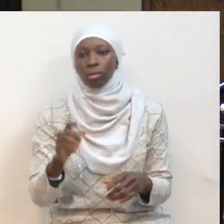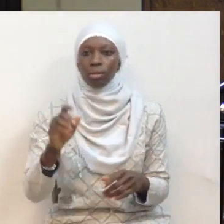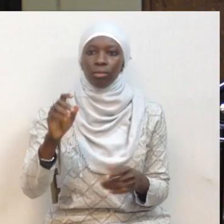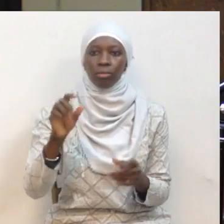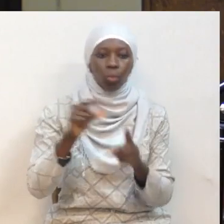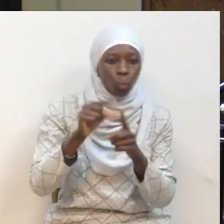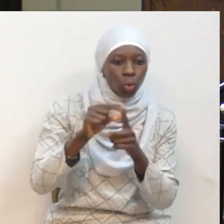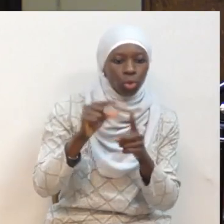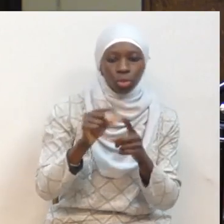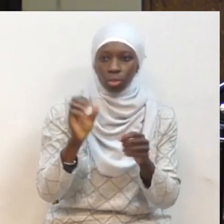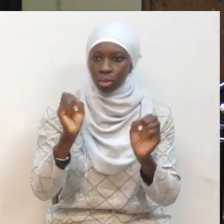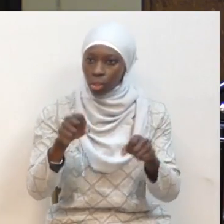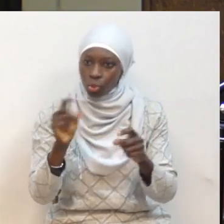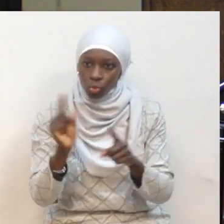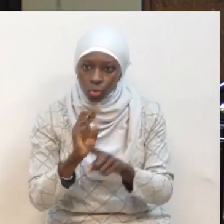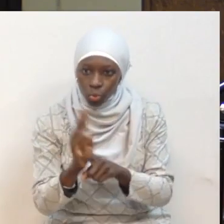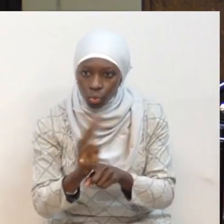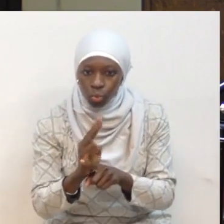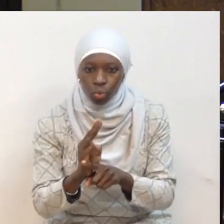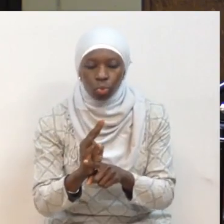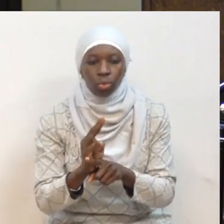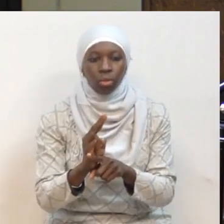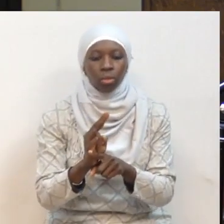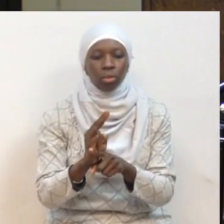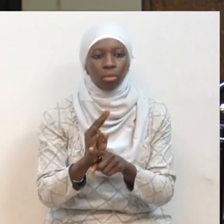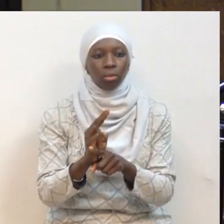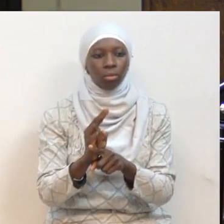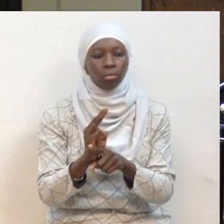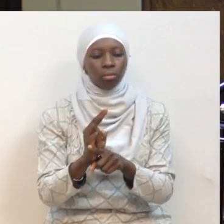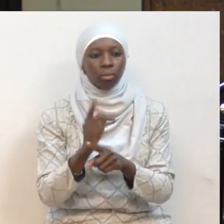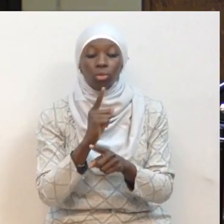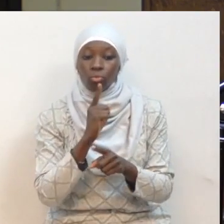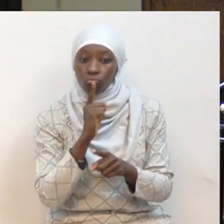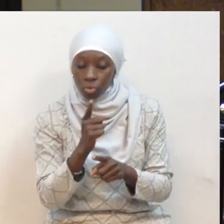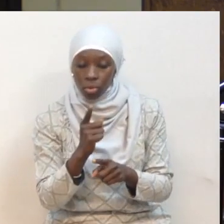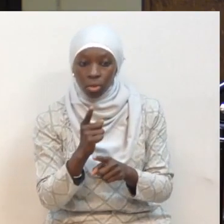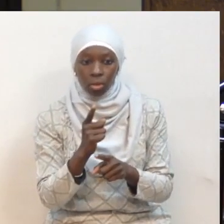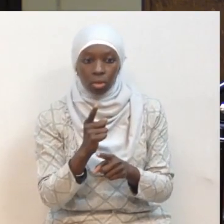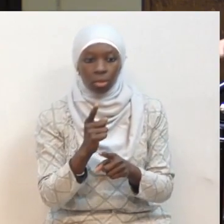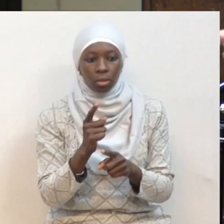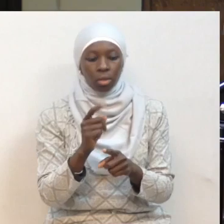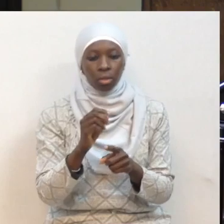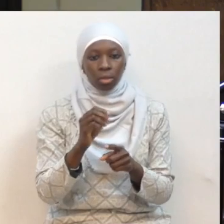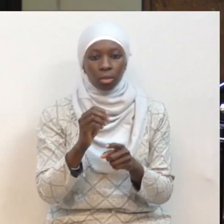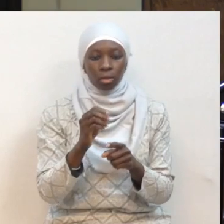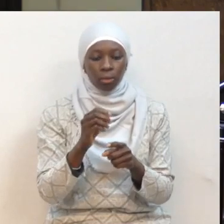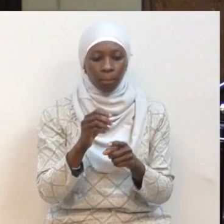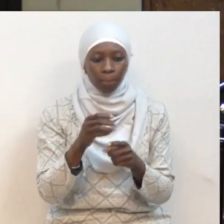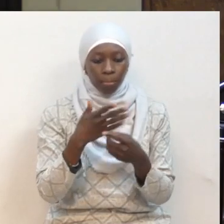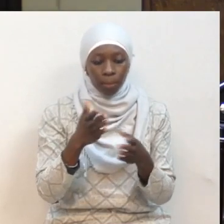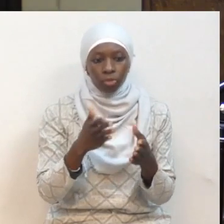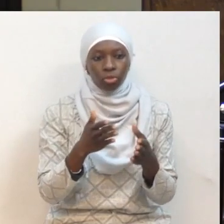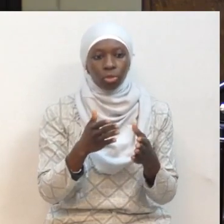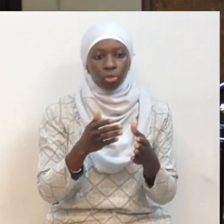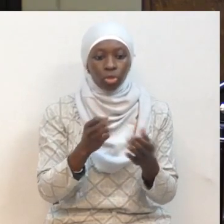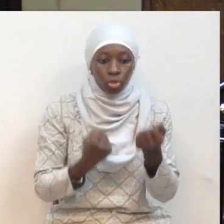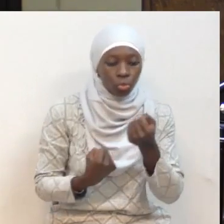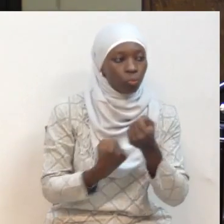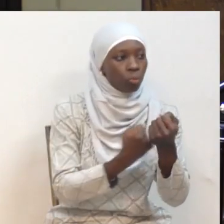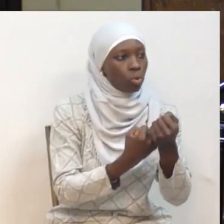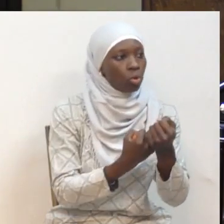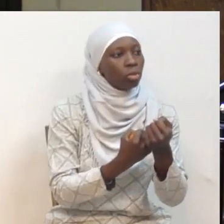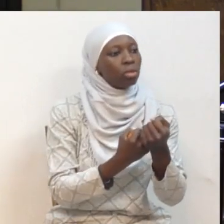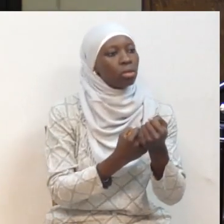the initial support should come from the leaders of the communities in the